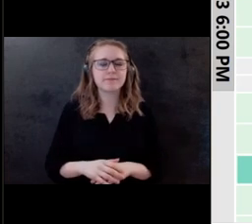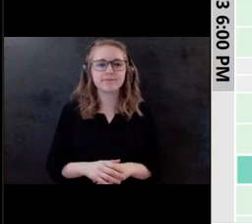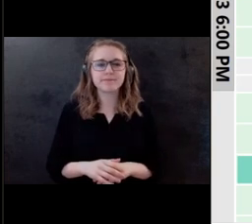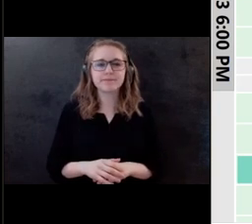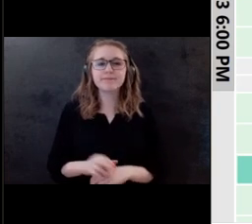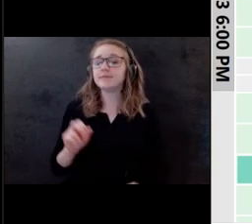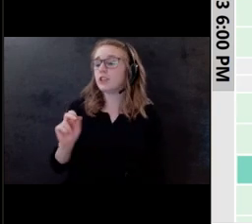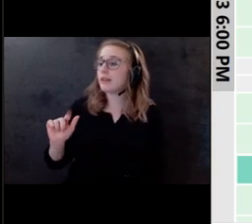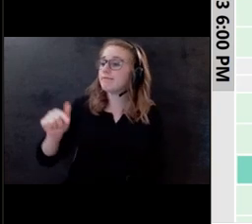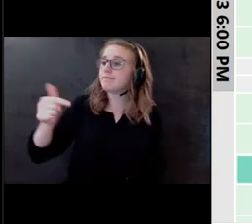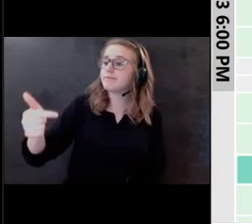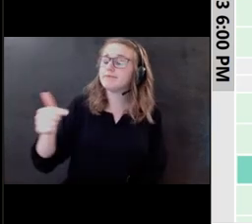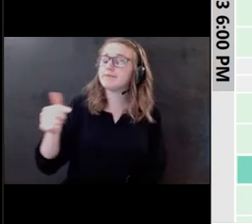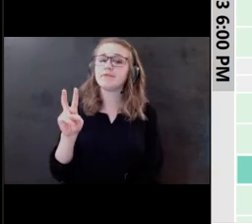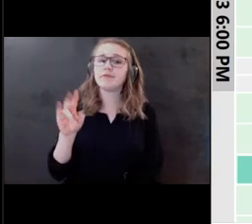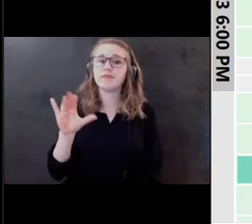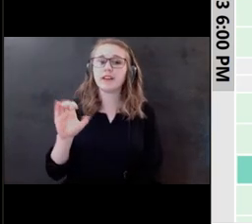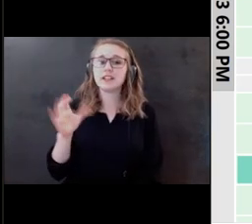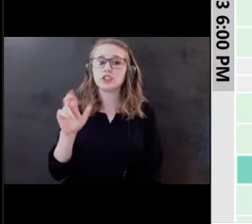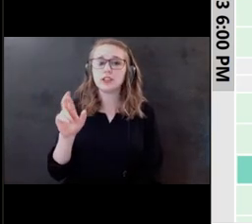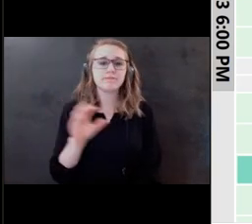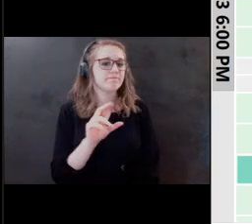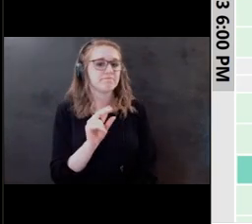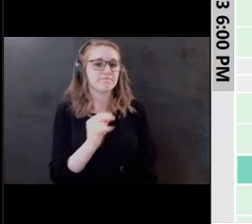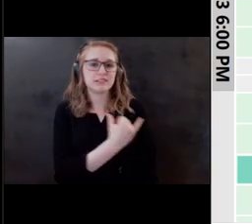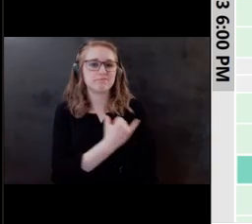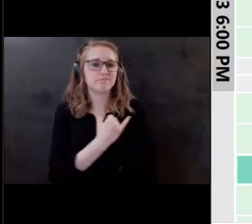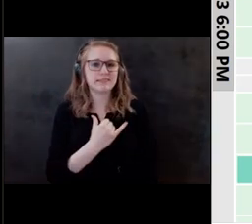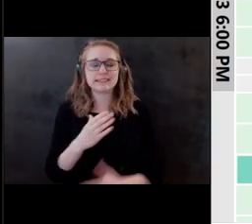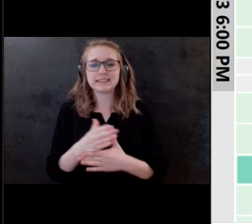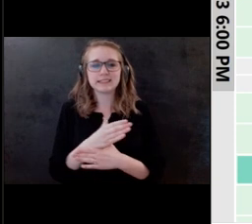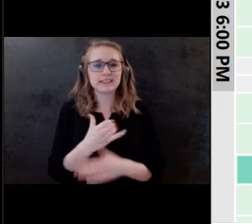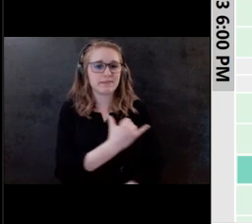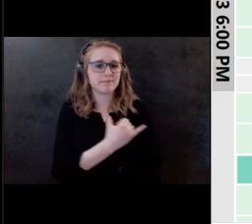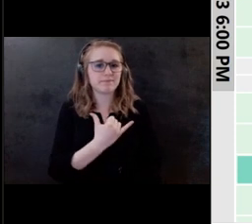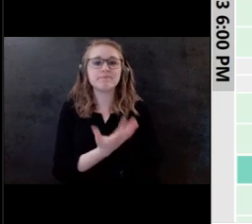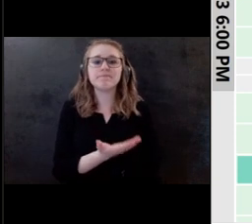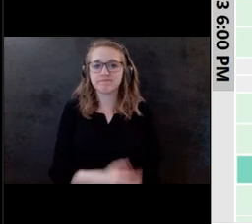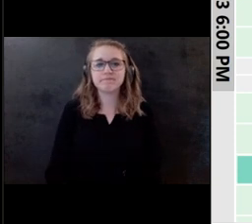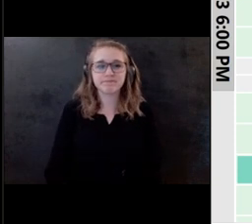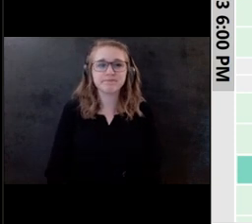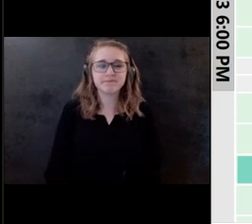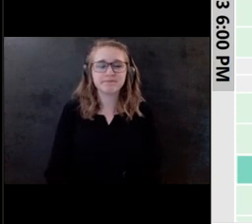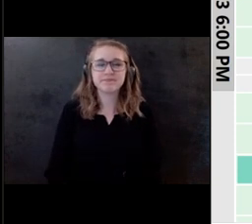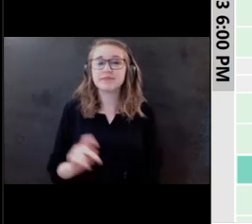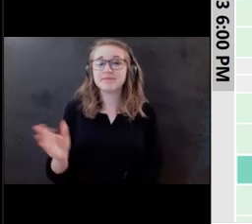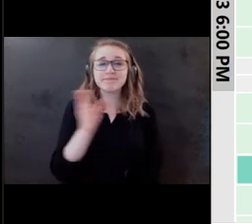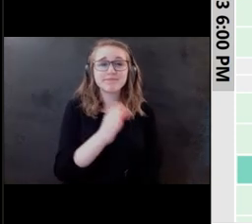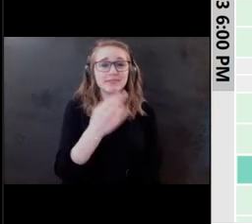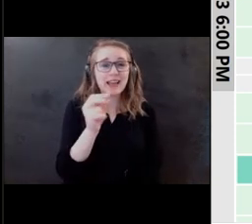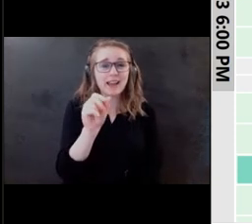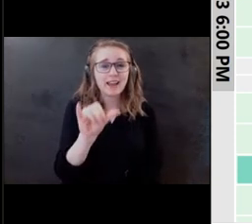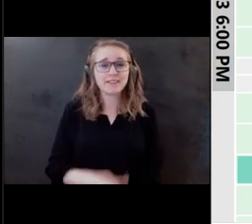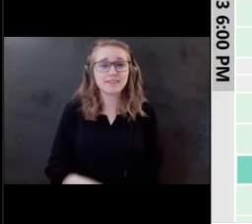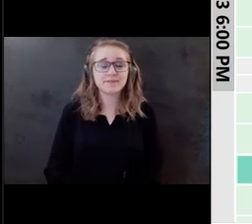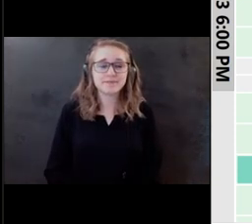Vice Chair? Nope, I share the same sentiment with Board Member Cruz. Board Member Hay.